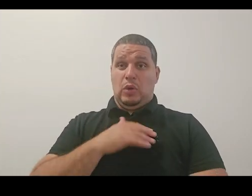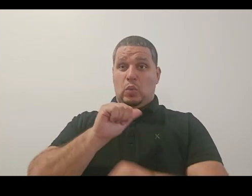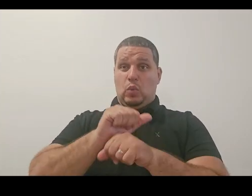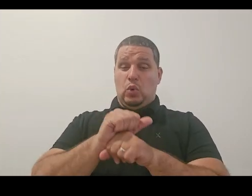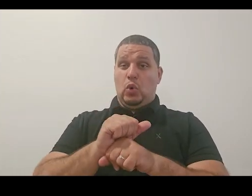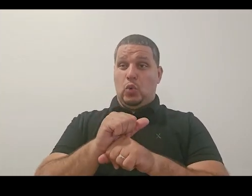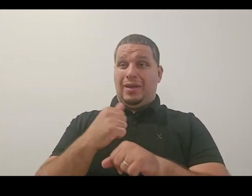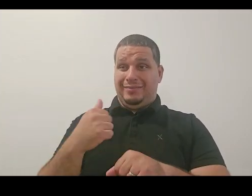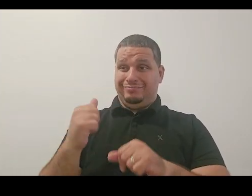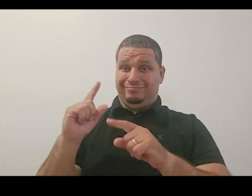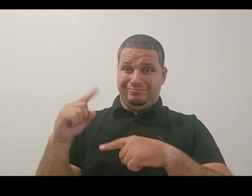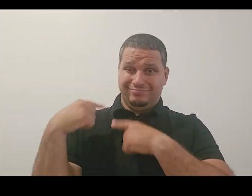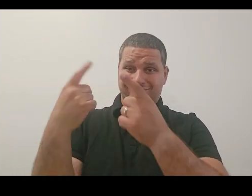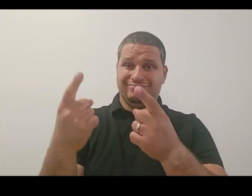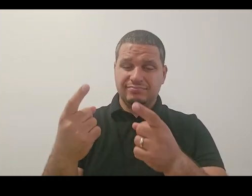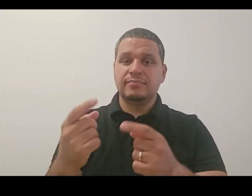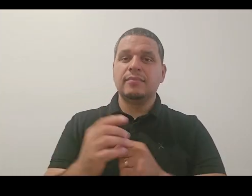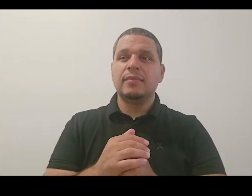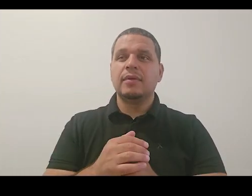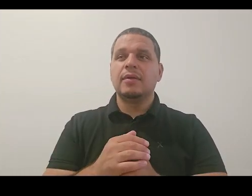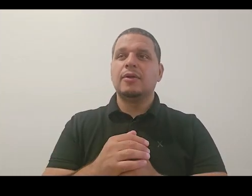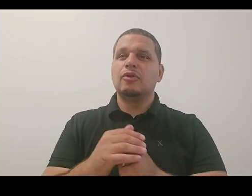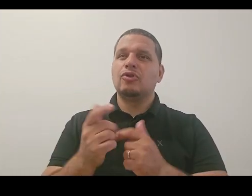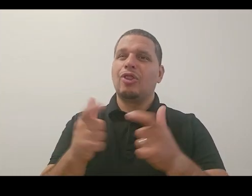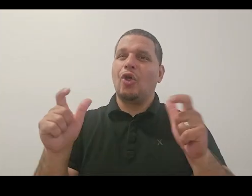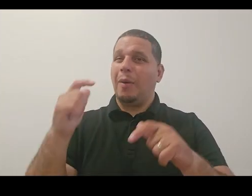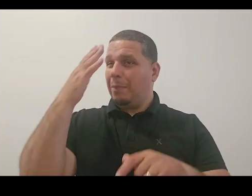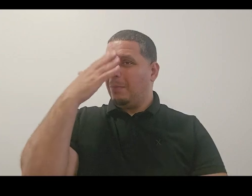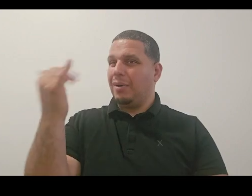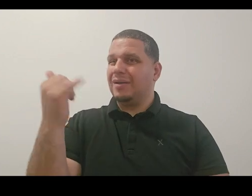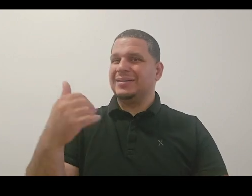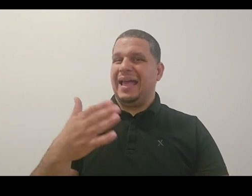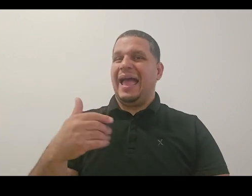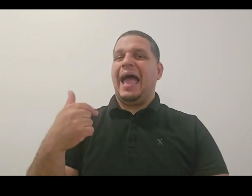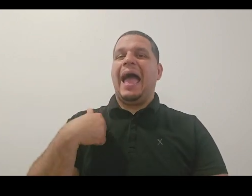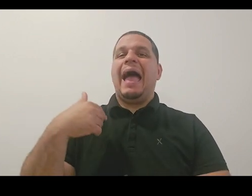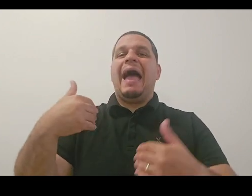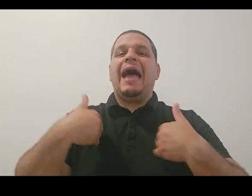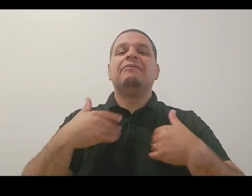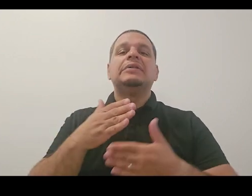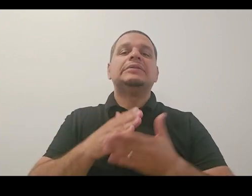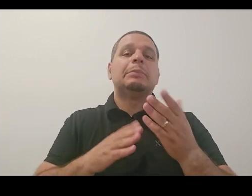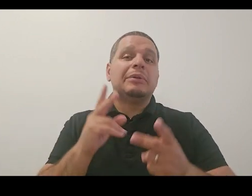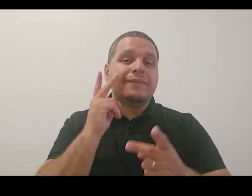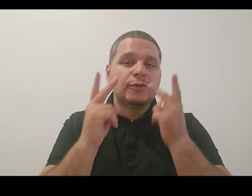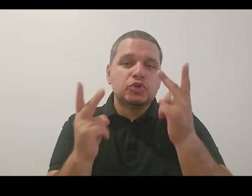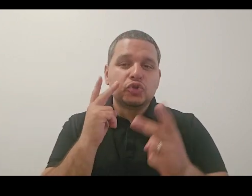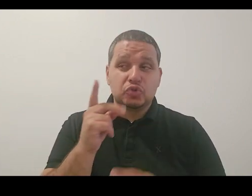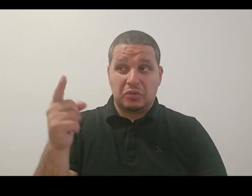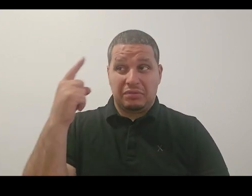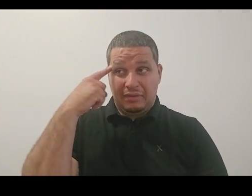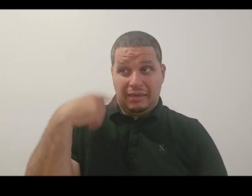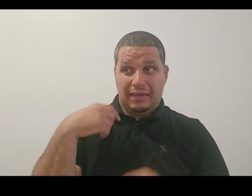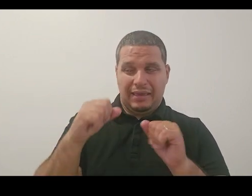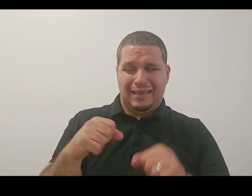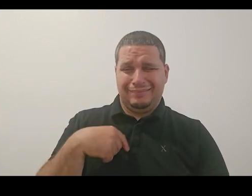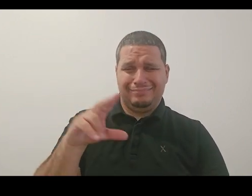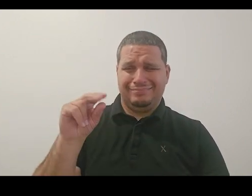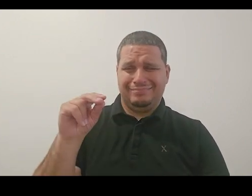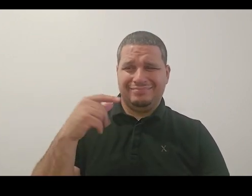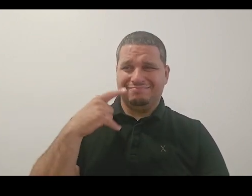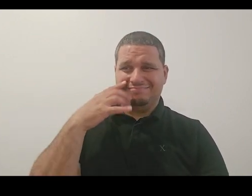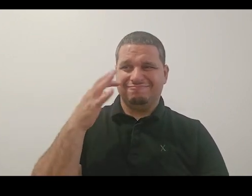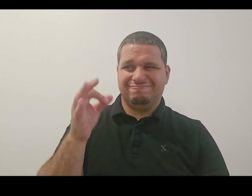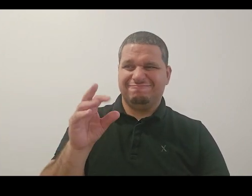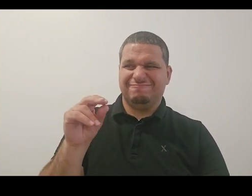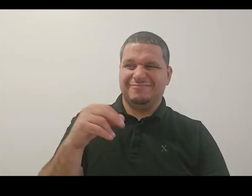do or have been able to do or produce is largely because I have some vision. And I